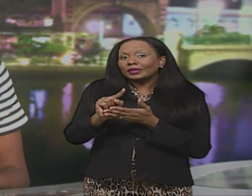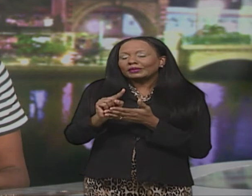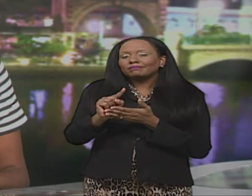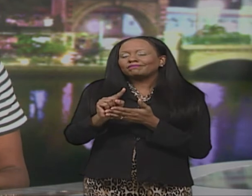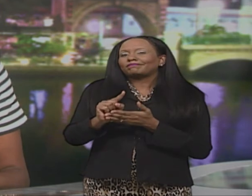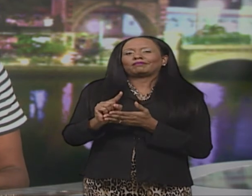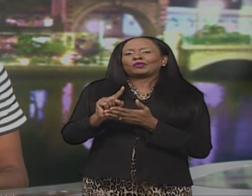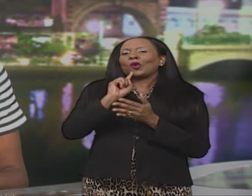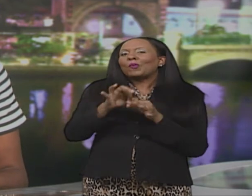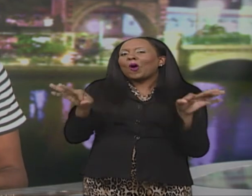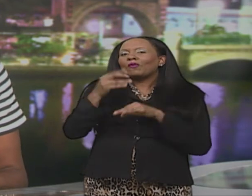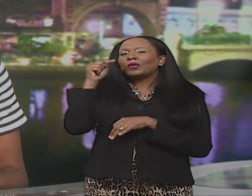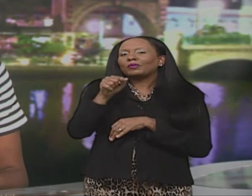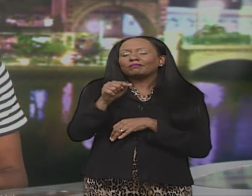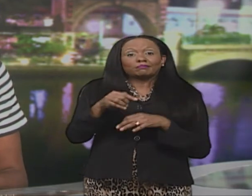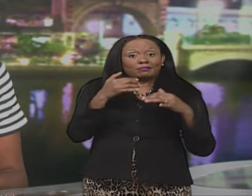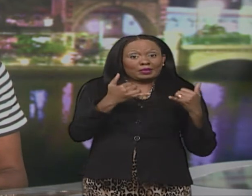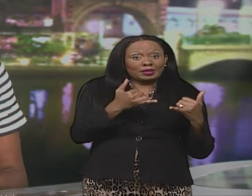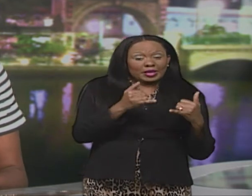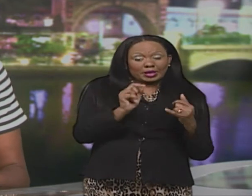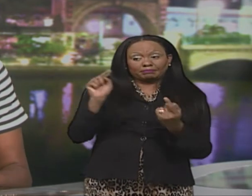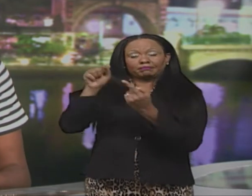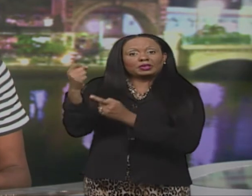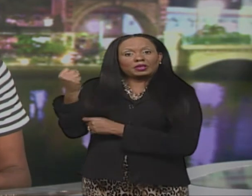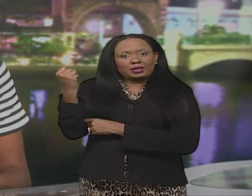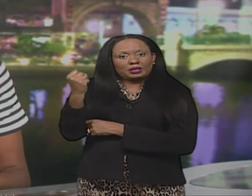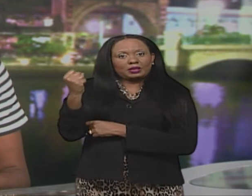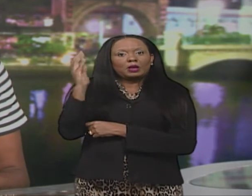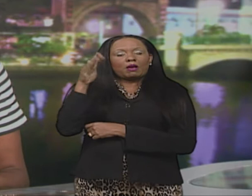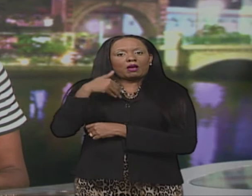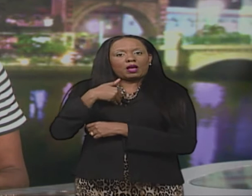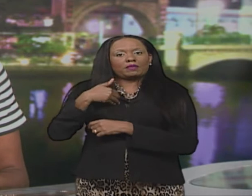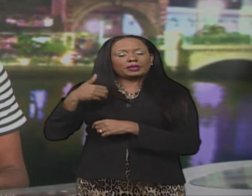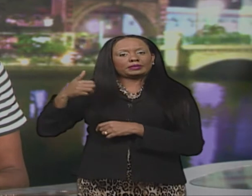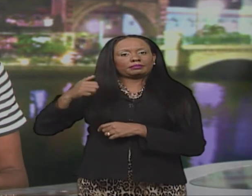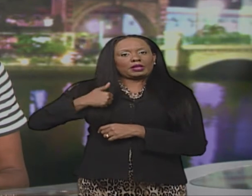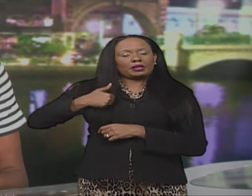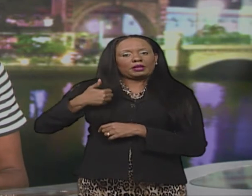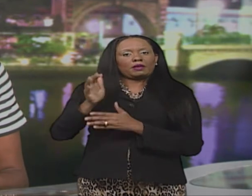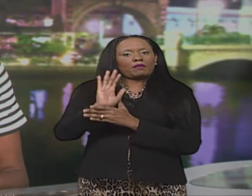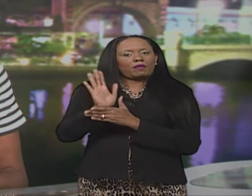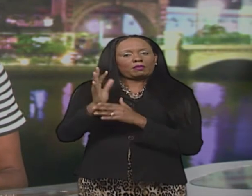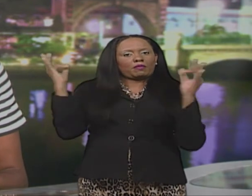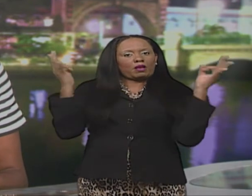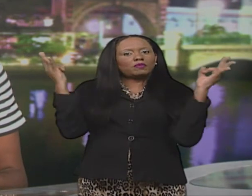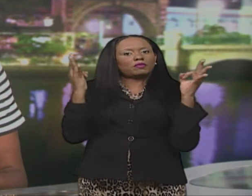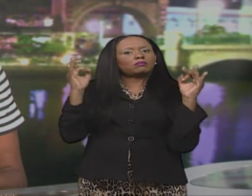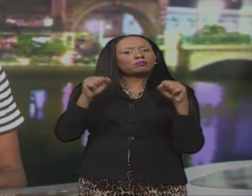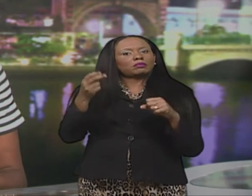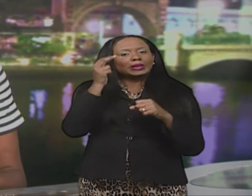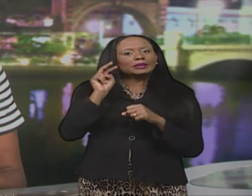until Saturday, the Made in Canada Film Festival will afford Barbadians the opportunity to see a spectacular